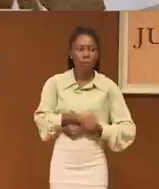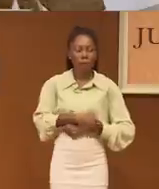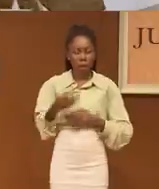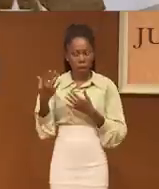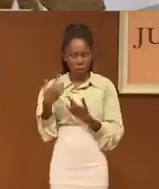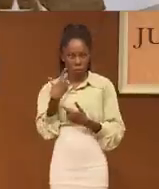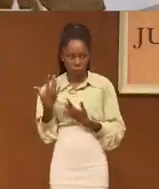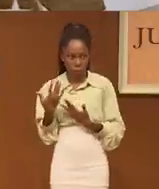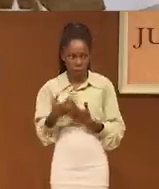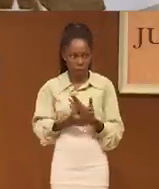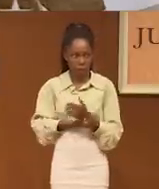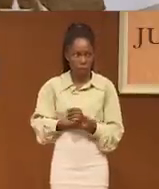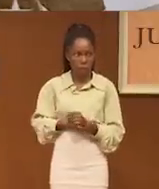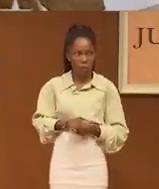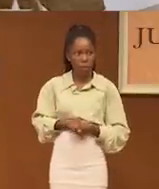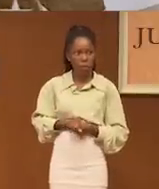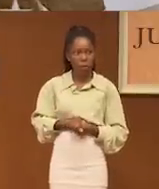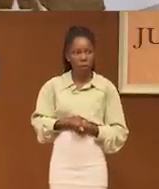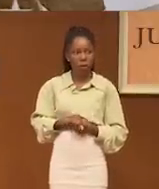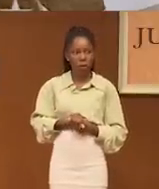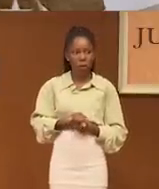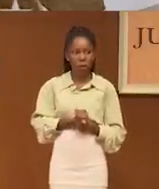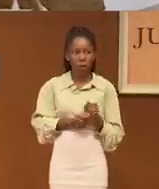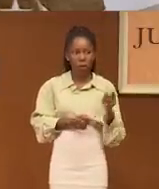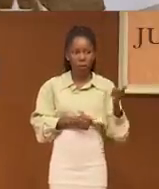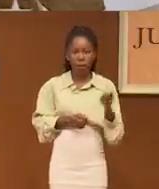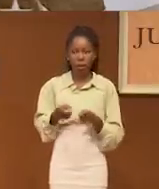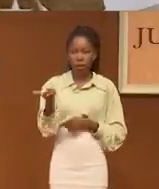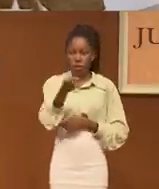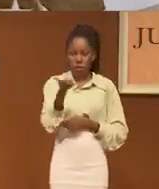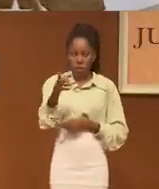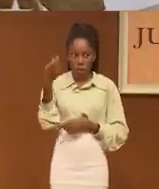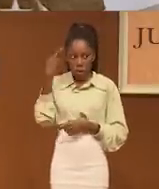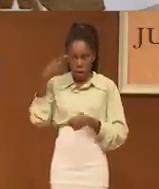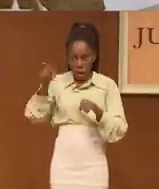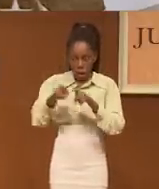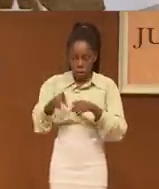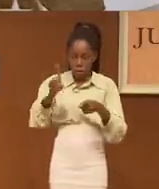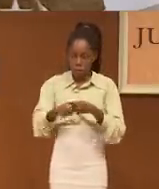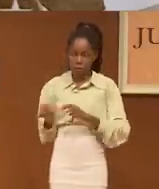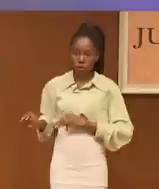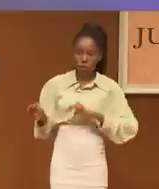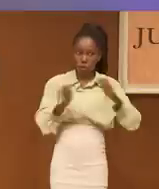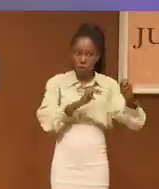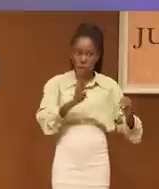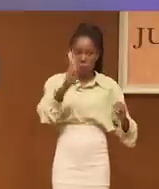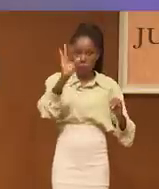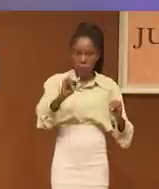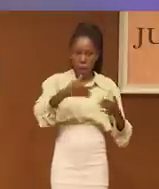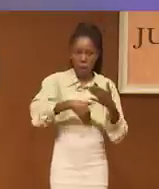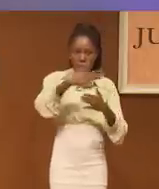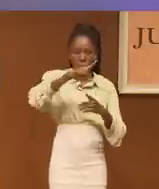things now, okay. Right on ground. Okay. Have you both agreed that they should leave by next month? No.